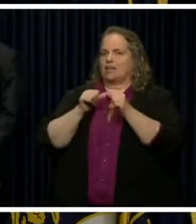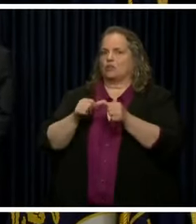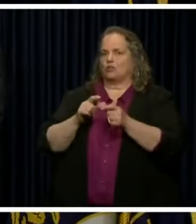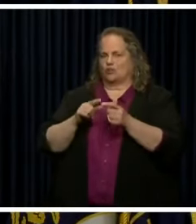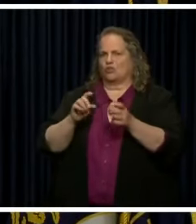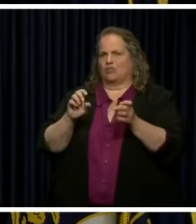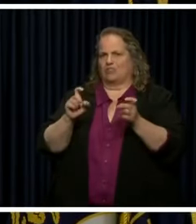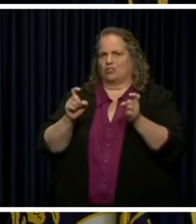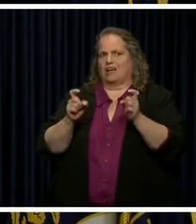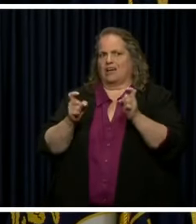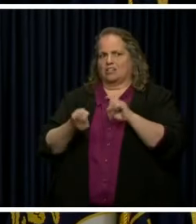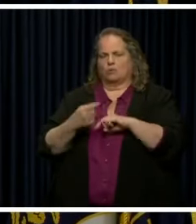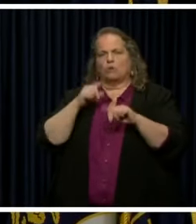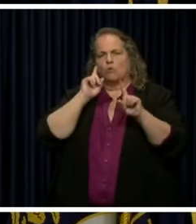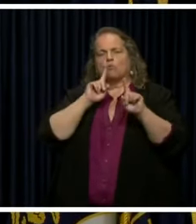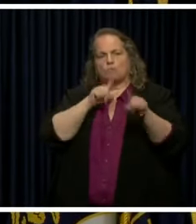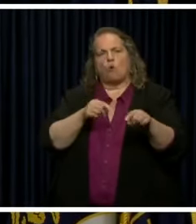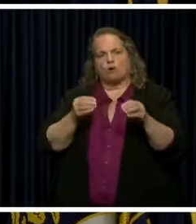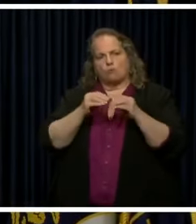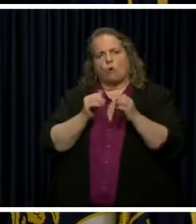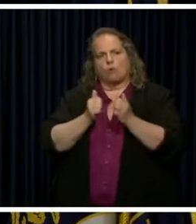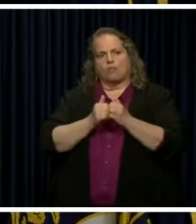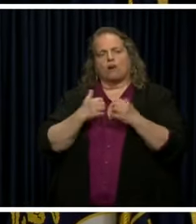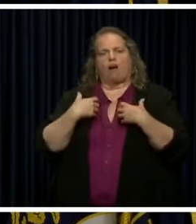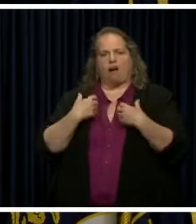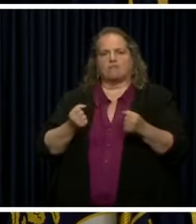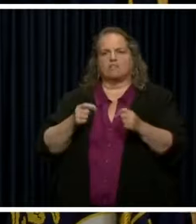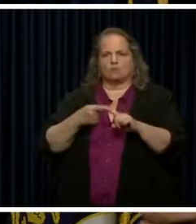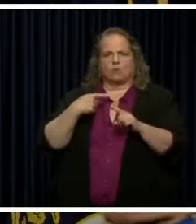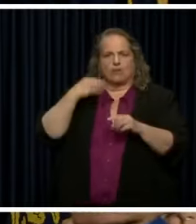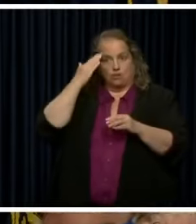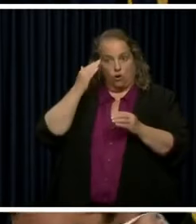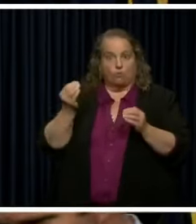So we'll report more as we know more with confidence.